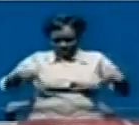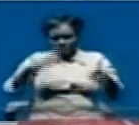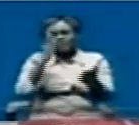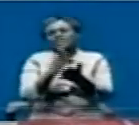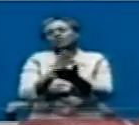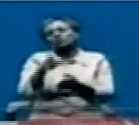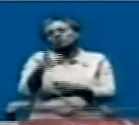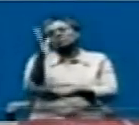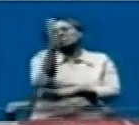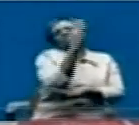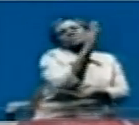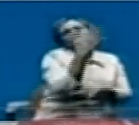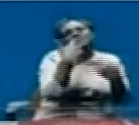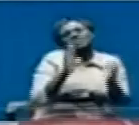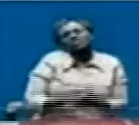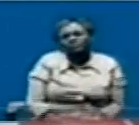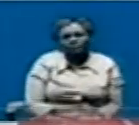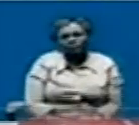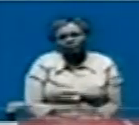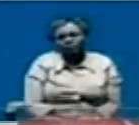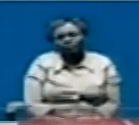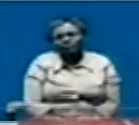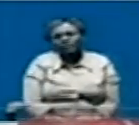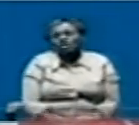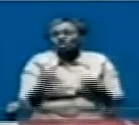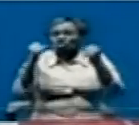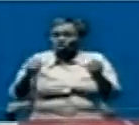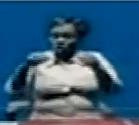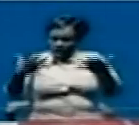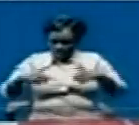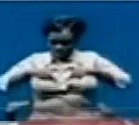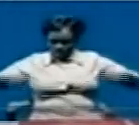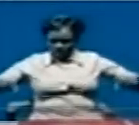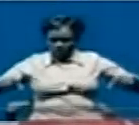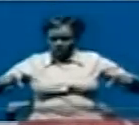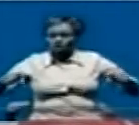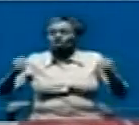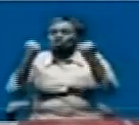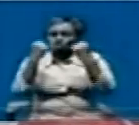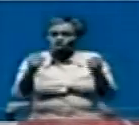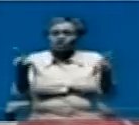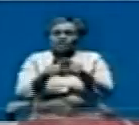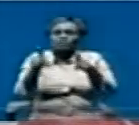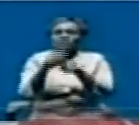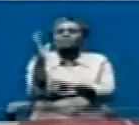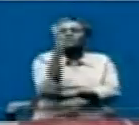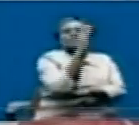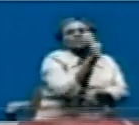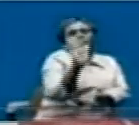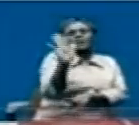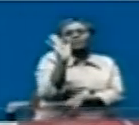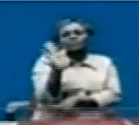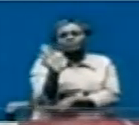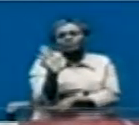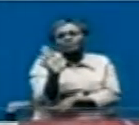tree. Correct. How strong is this bench? It's as strong as the tree it came from.